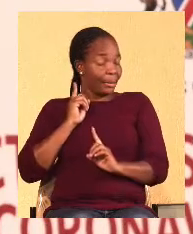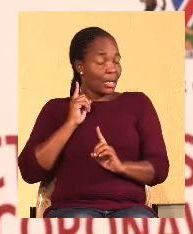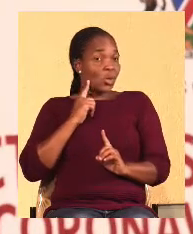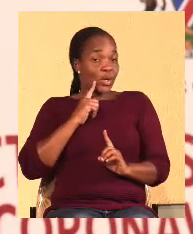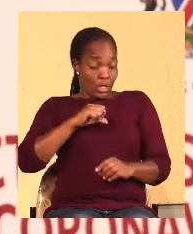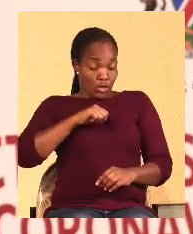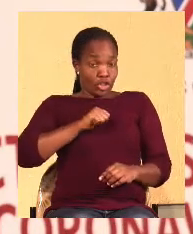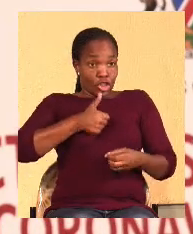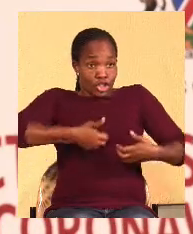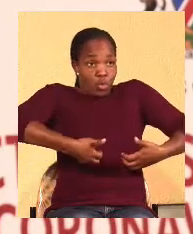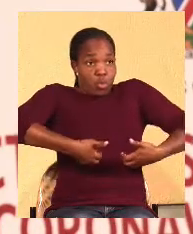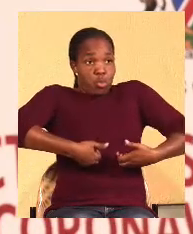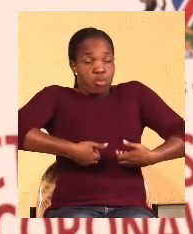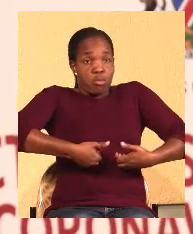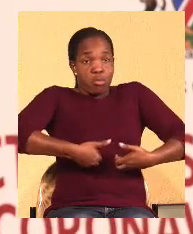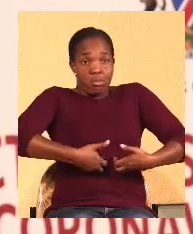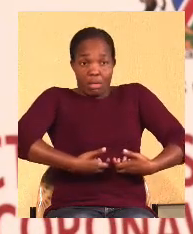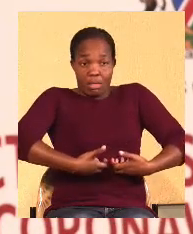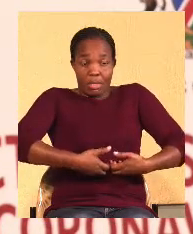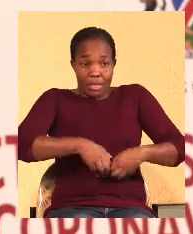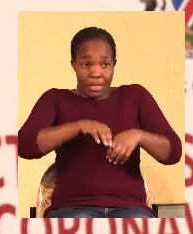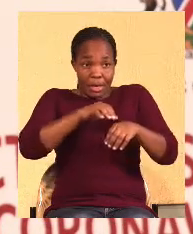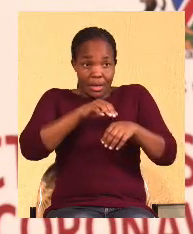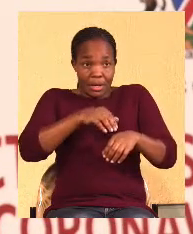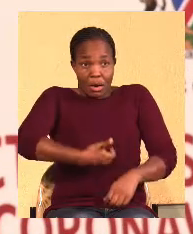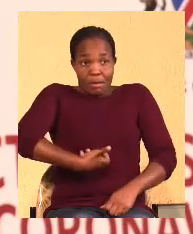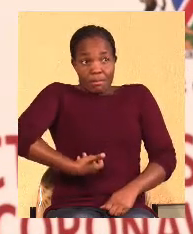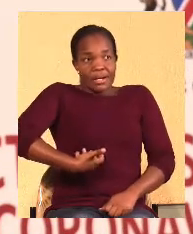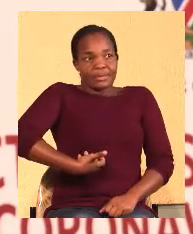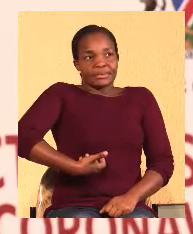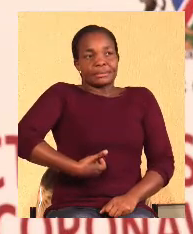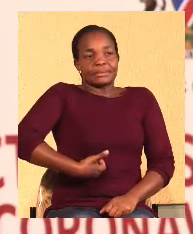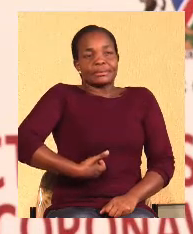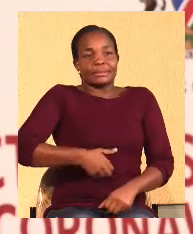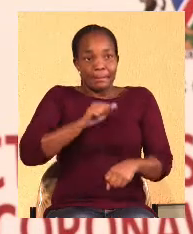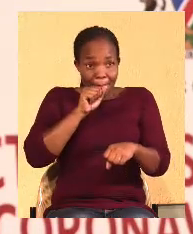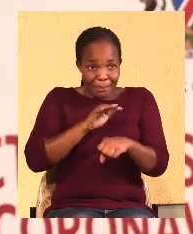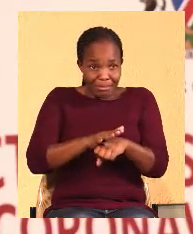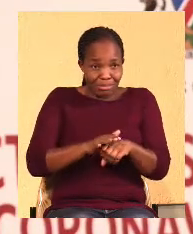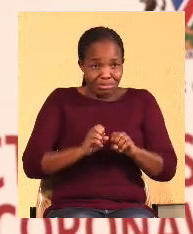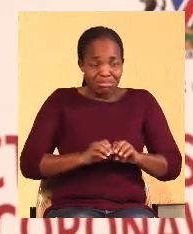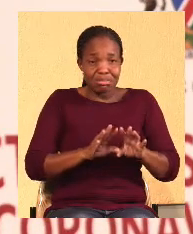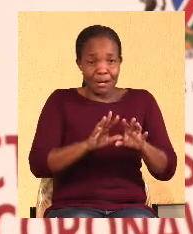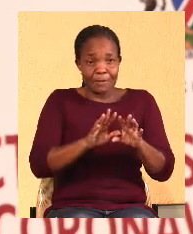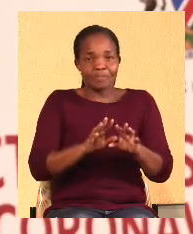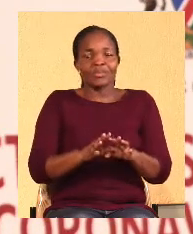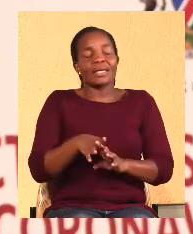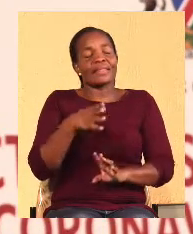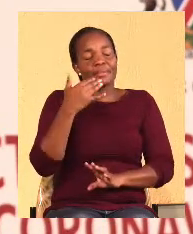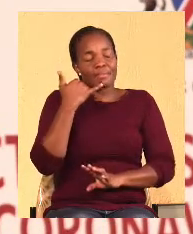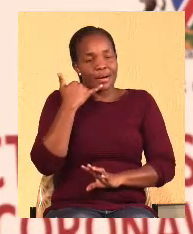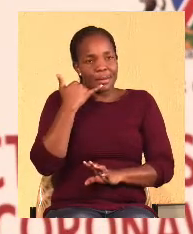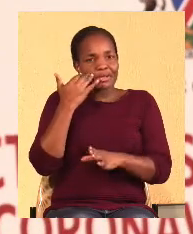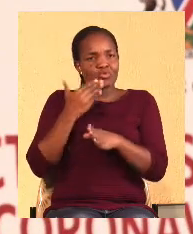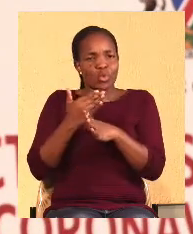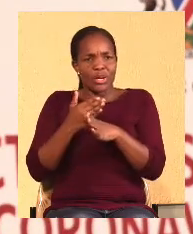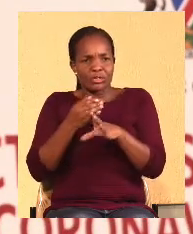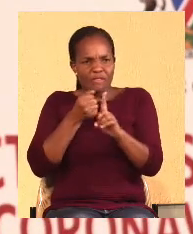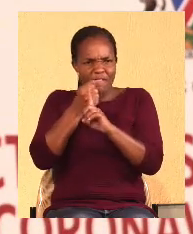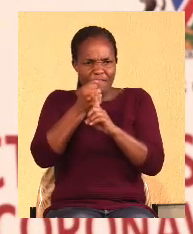and it was declared as a public health emergency operation center, which is mandated to deal with